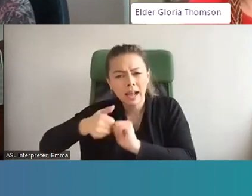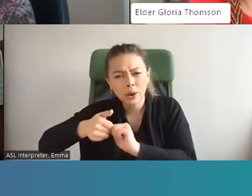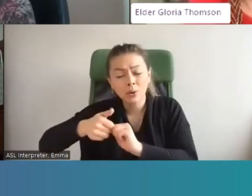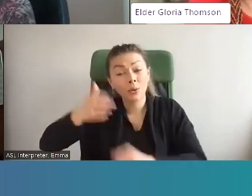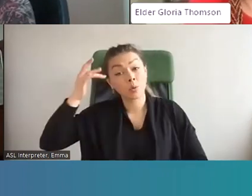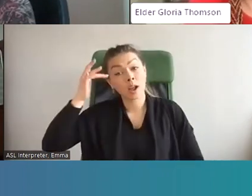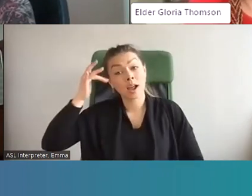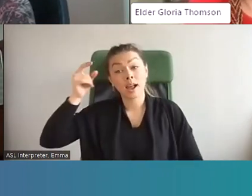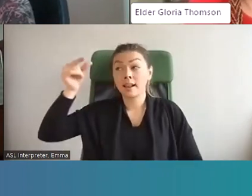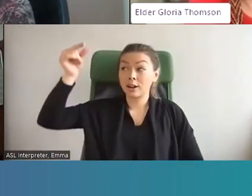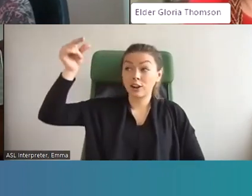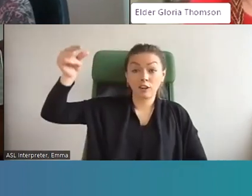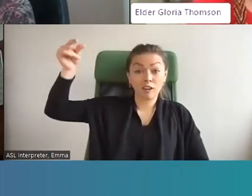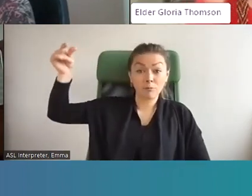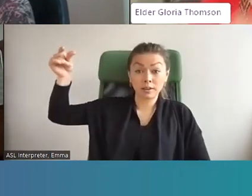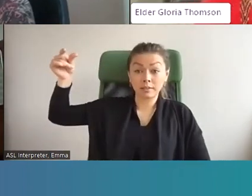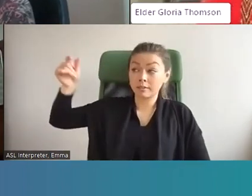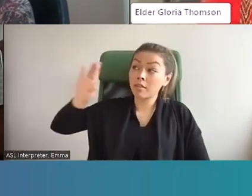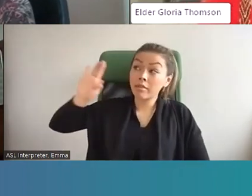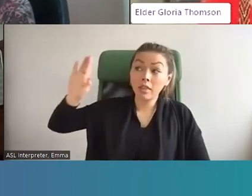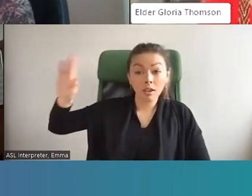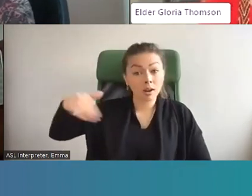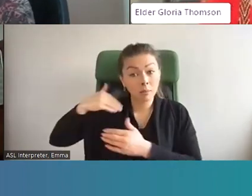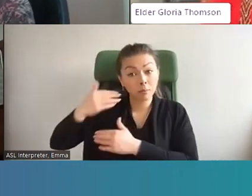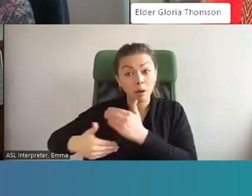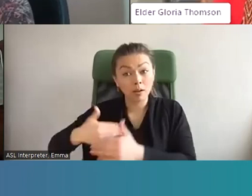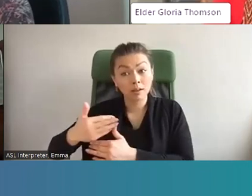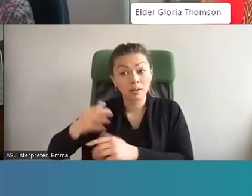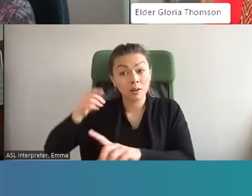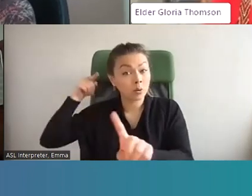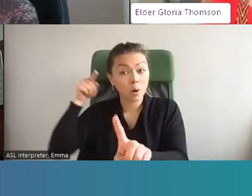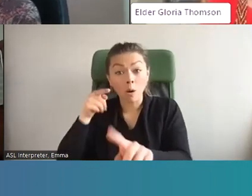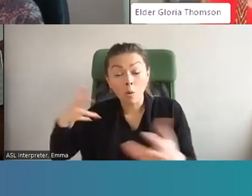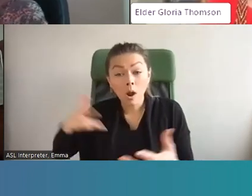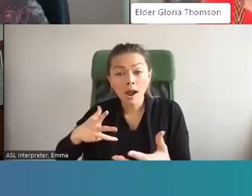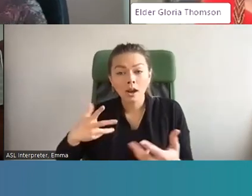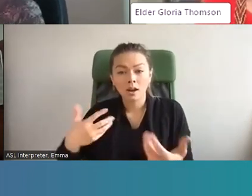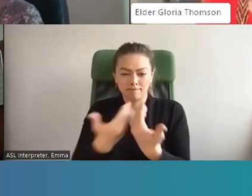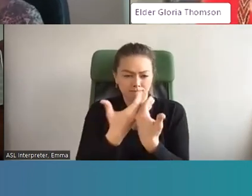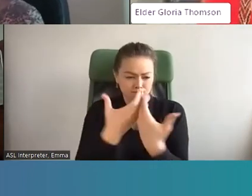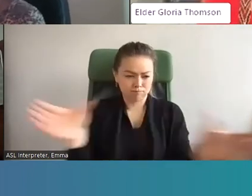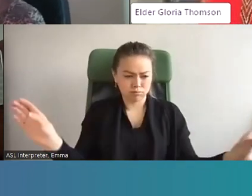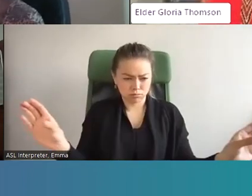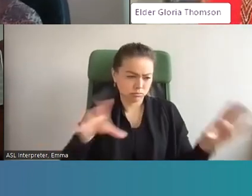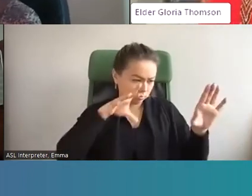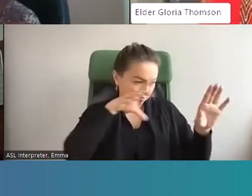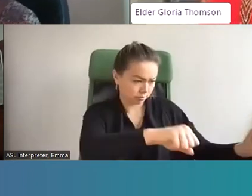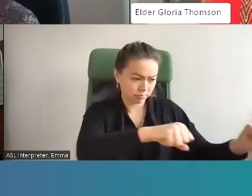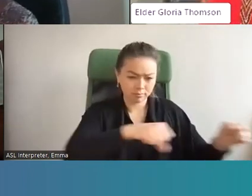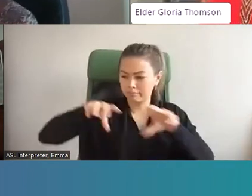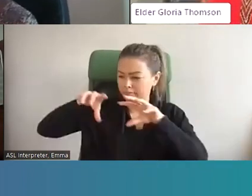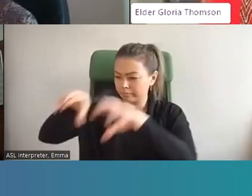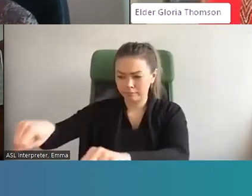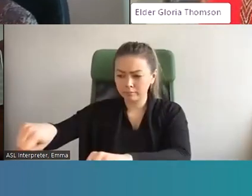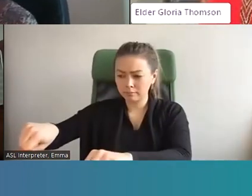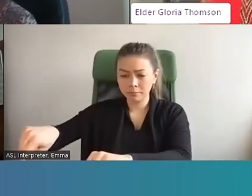was, you know, to divide and conquer. And so, you know, through the doctrine of discovery,